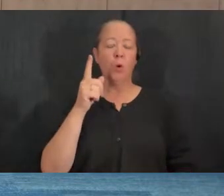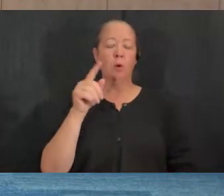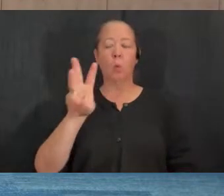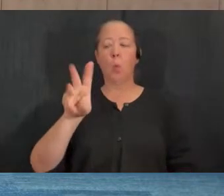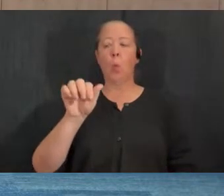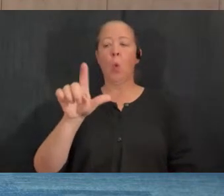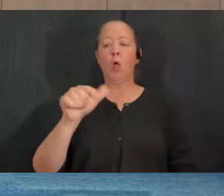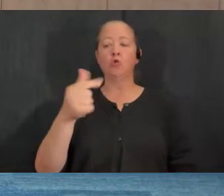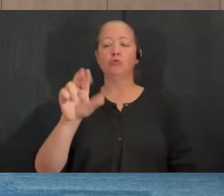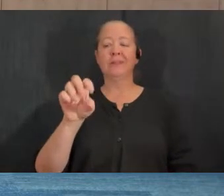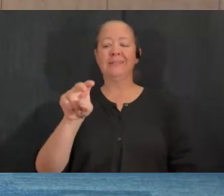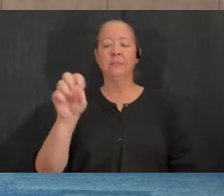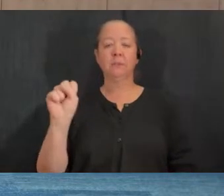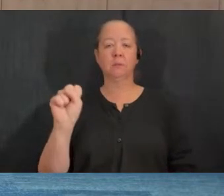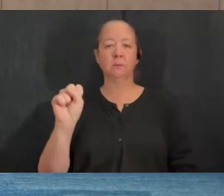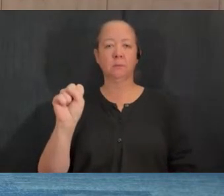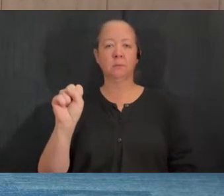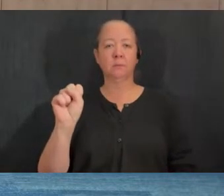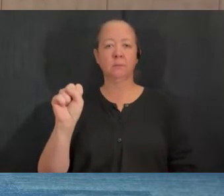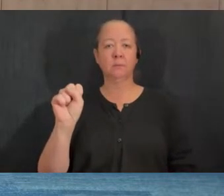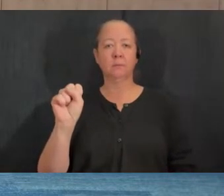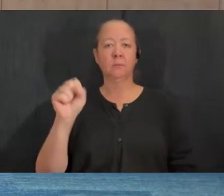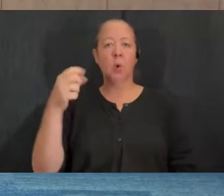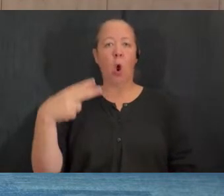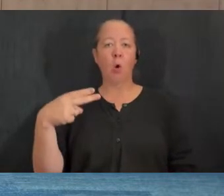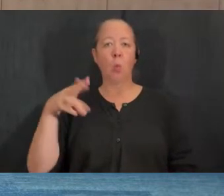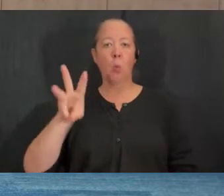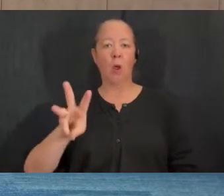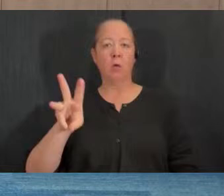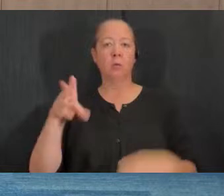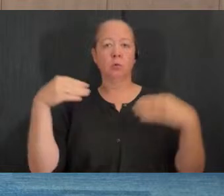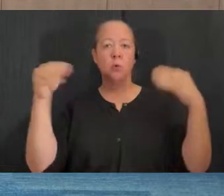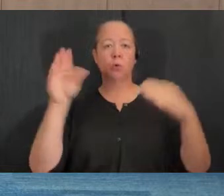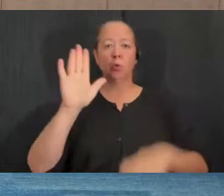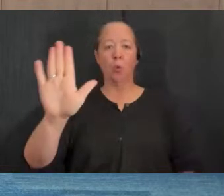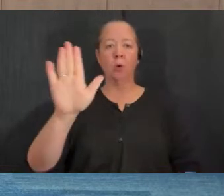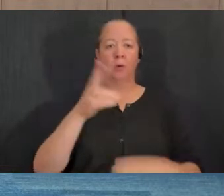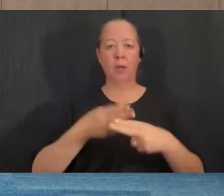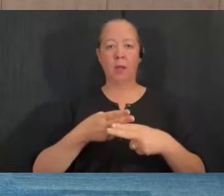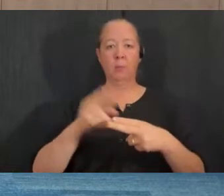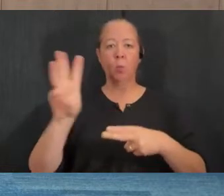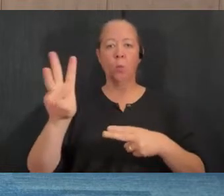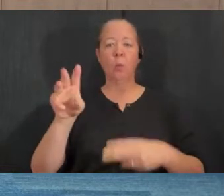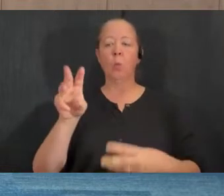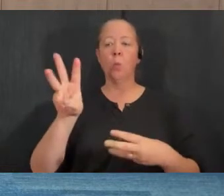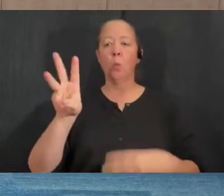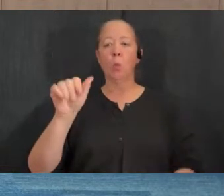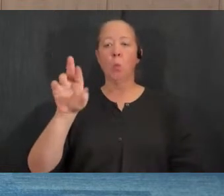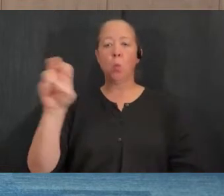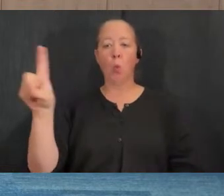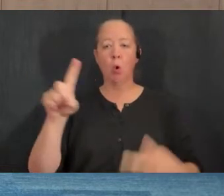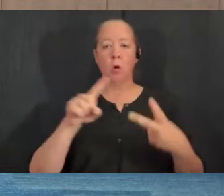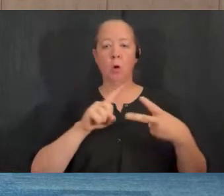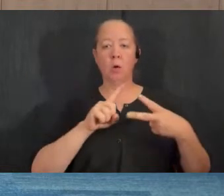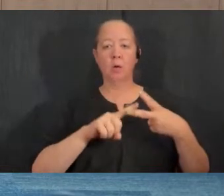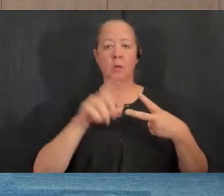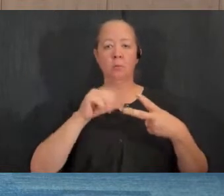Walgreens hardware store. Your name, your ward, and you have 3 minutes.